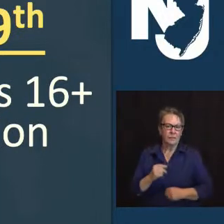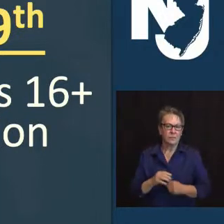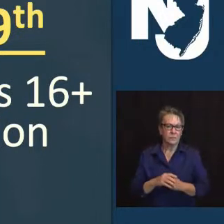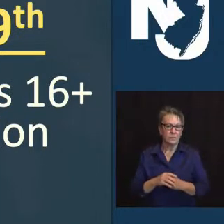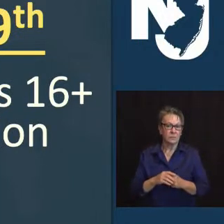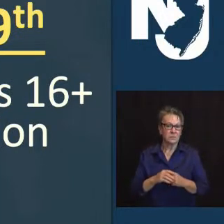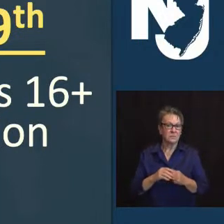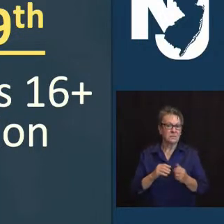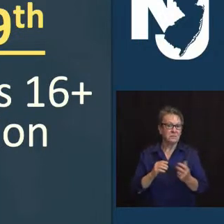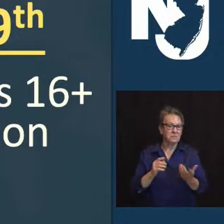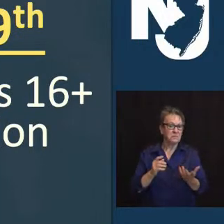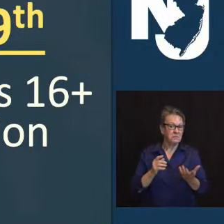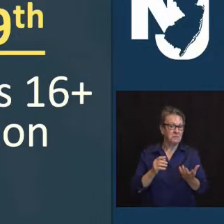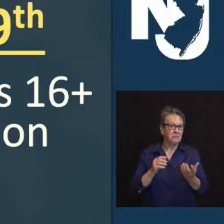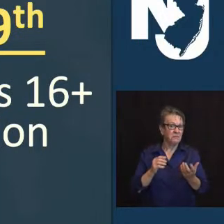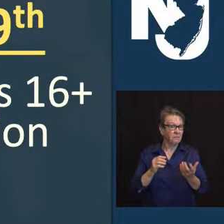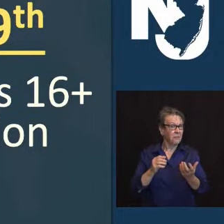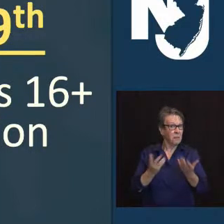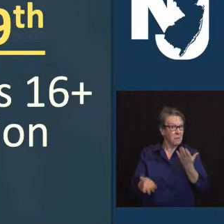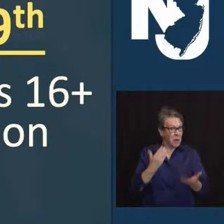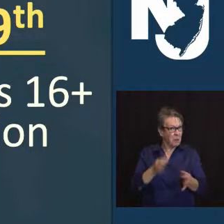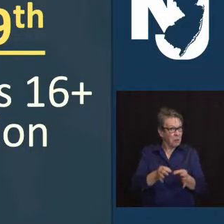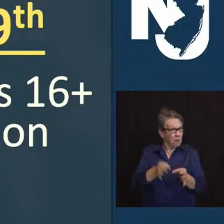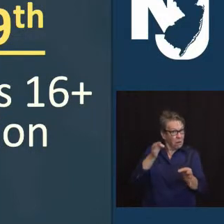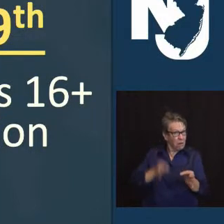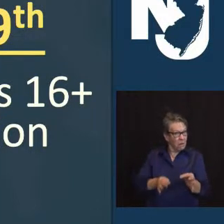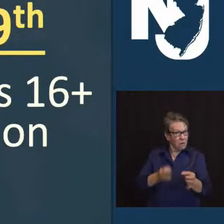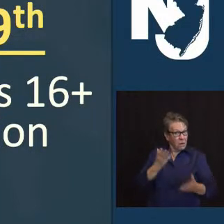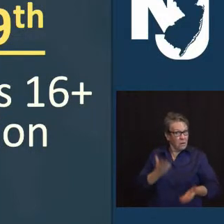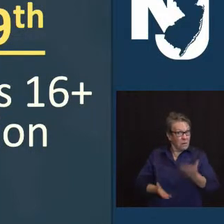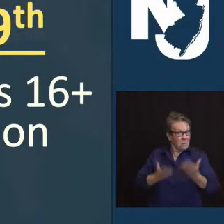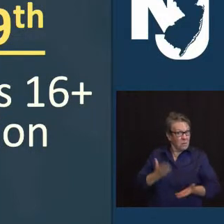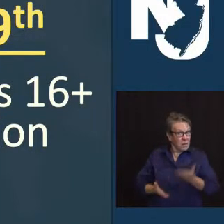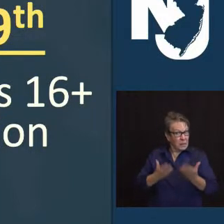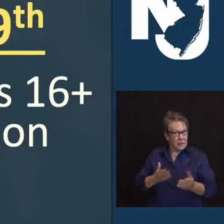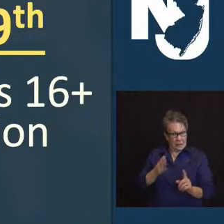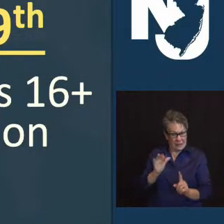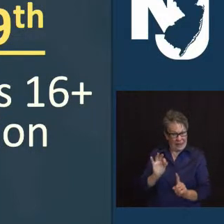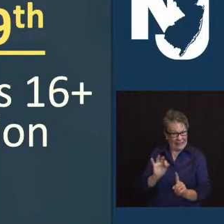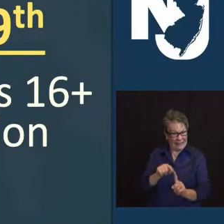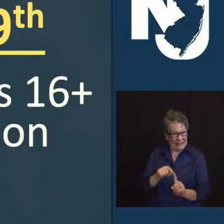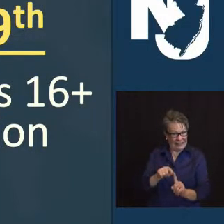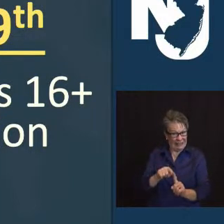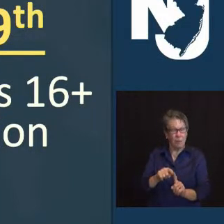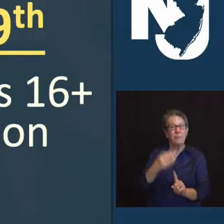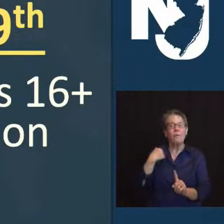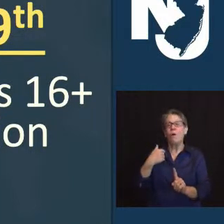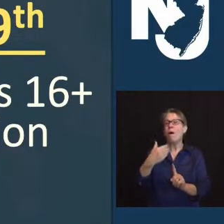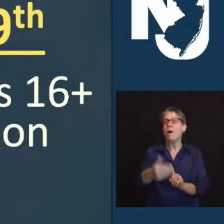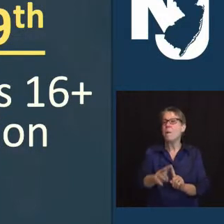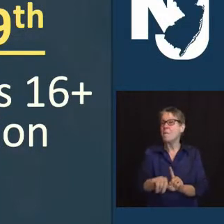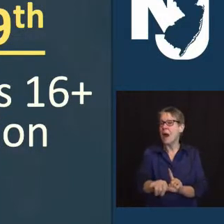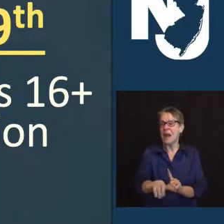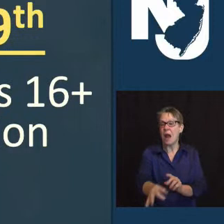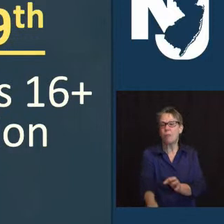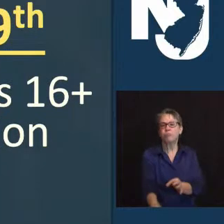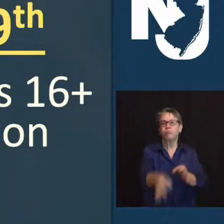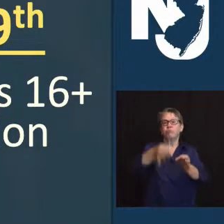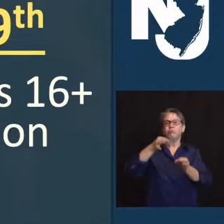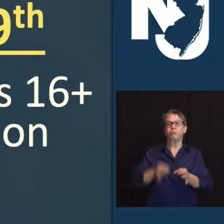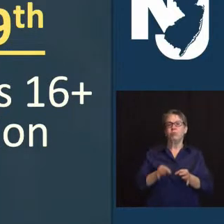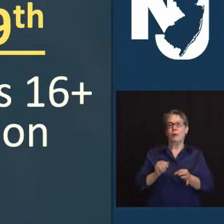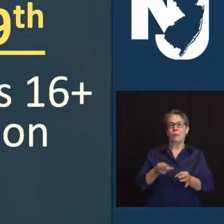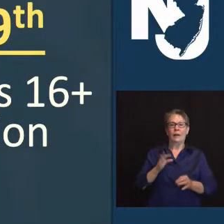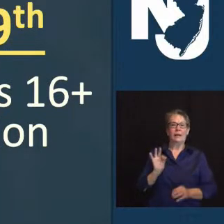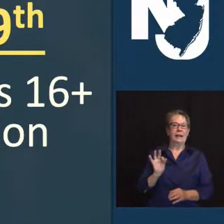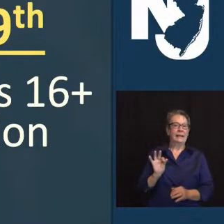right time to put our program into higher gear. Before we flip off of this, again, I want to remind everyone of an analogy that